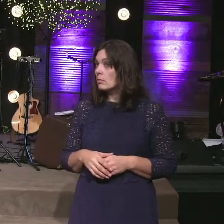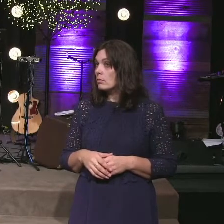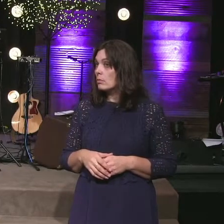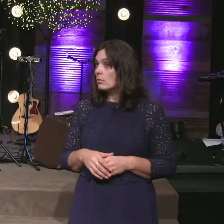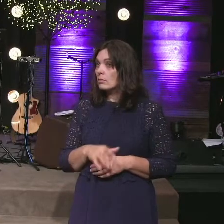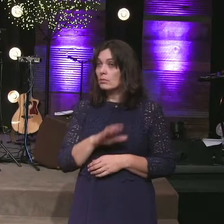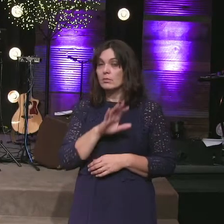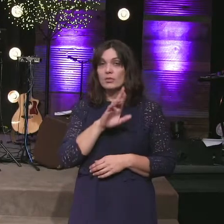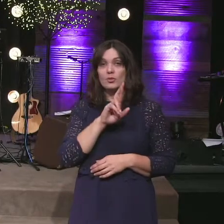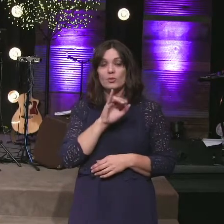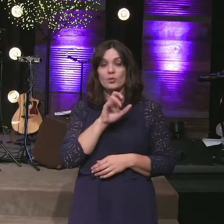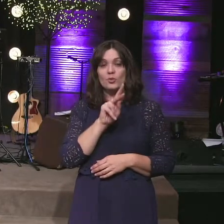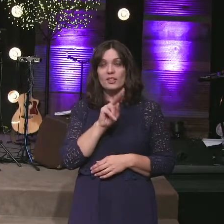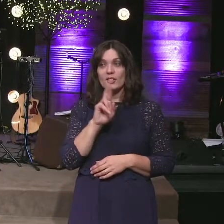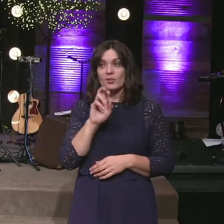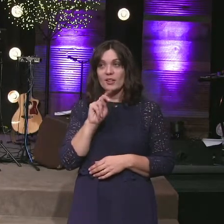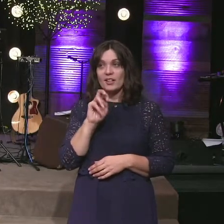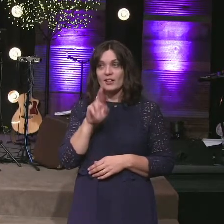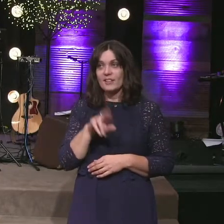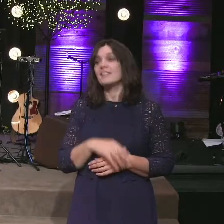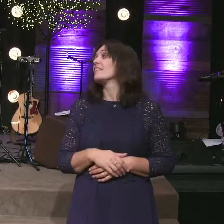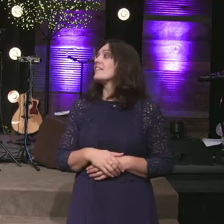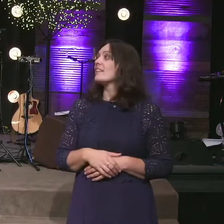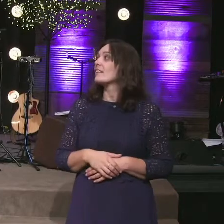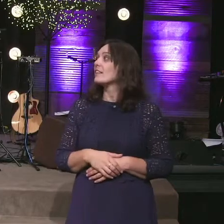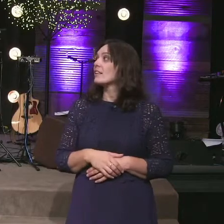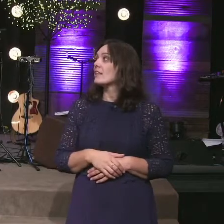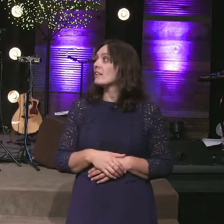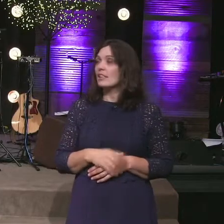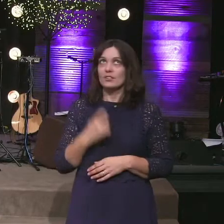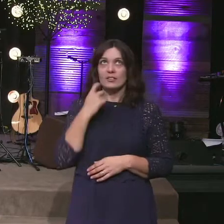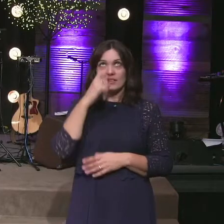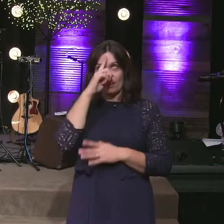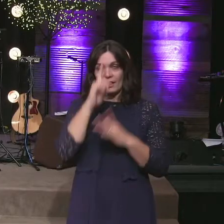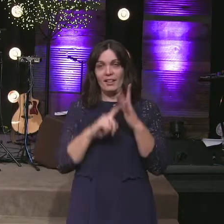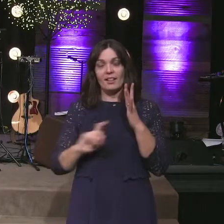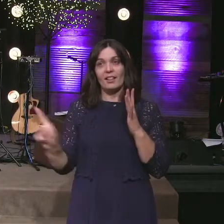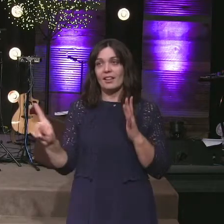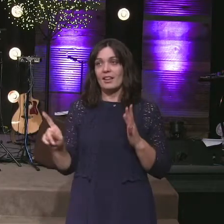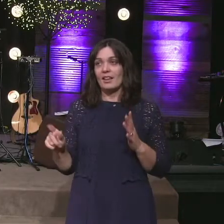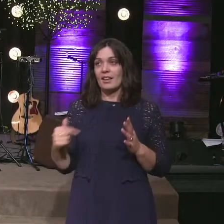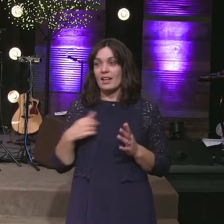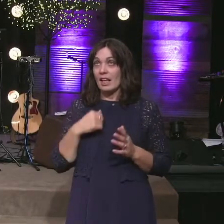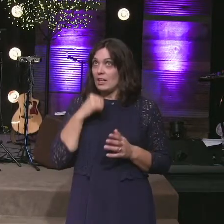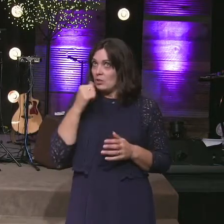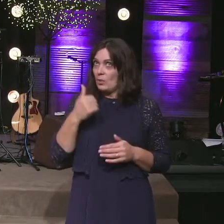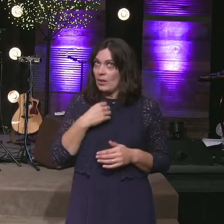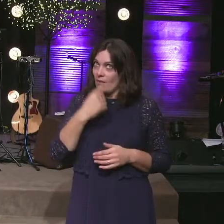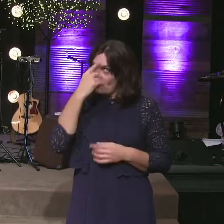Rick Renner. There you go. Thank you. Just flew right out of my head, and I don't have a concussion.